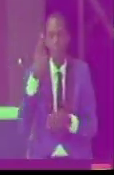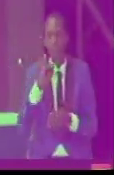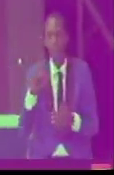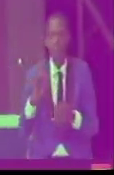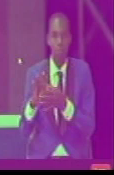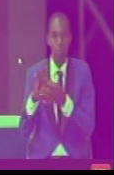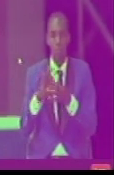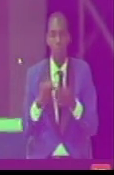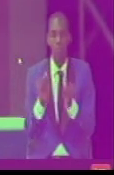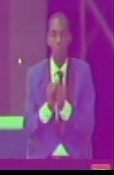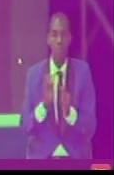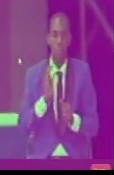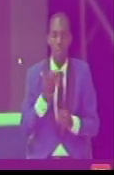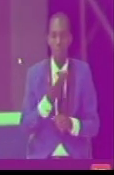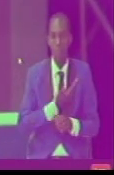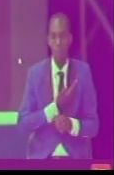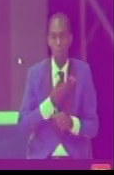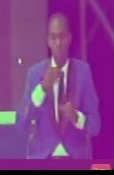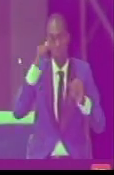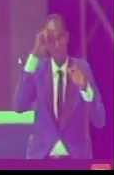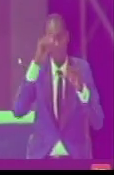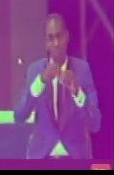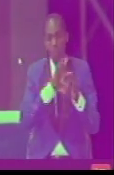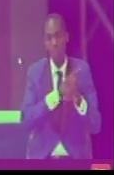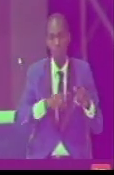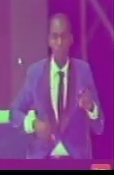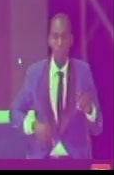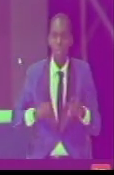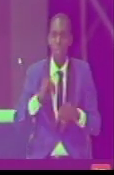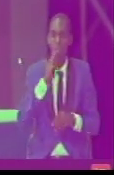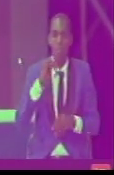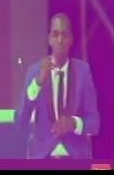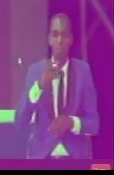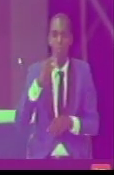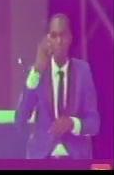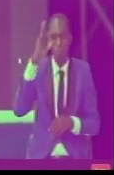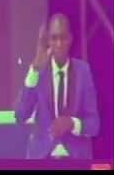Ministering along with our Father in the Lord is